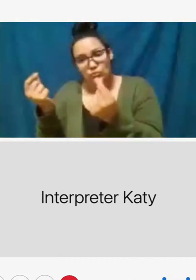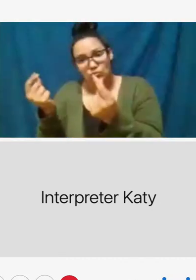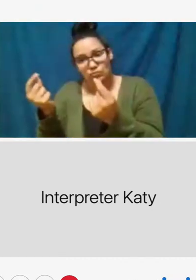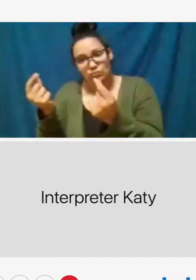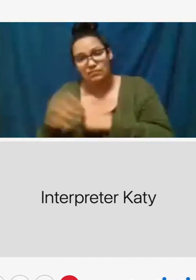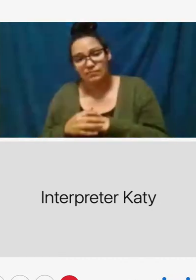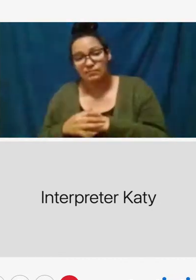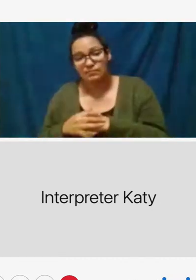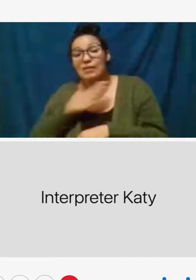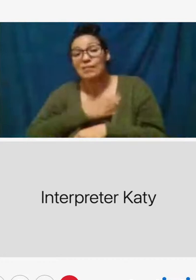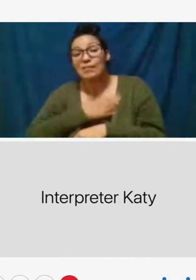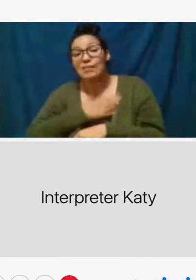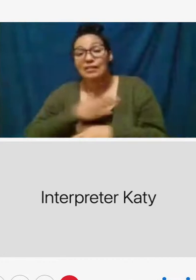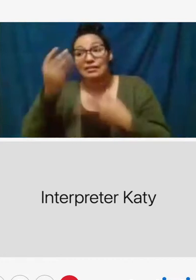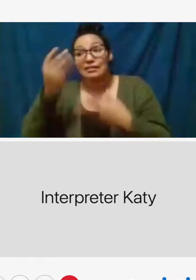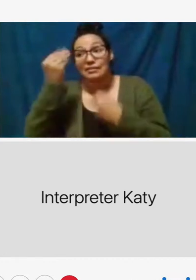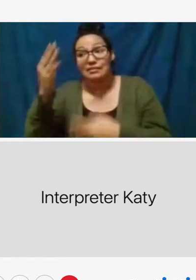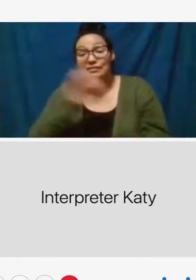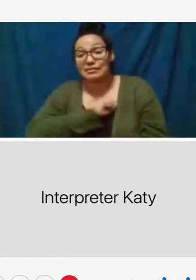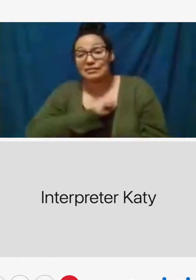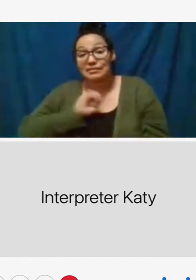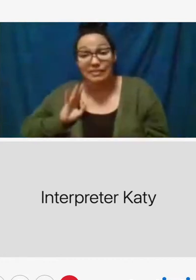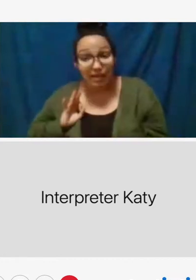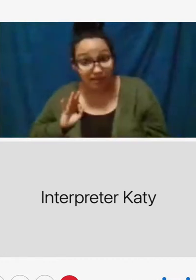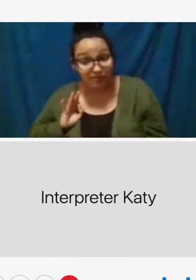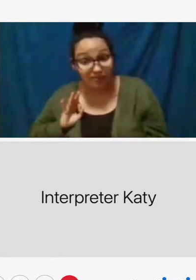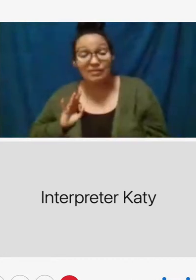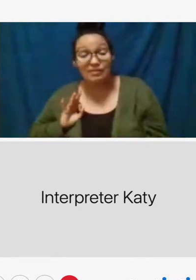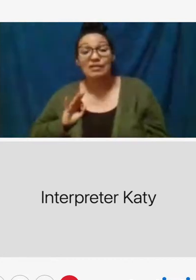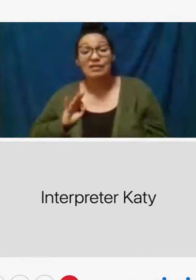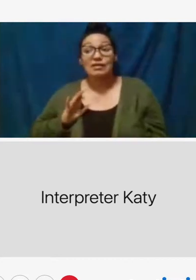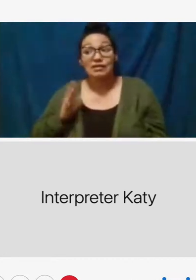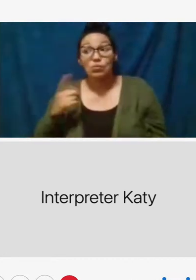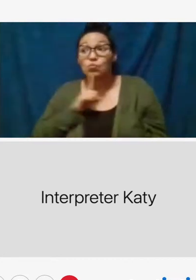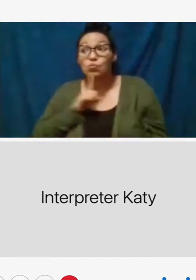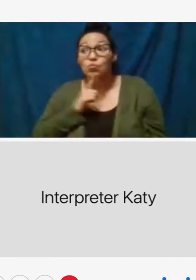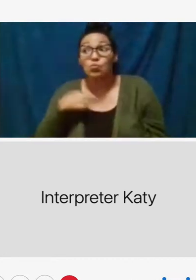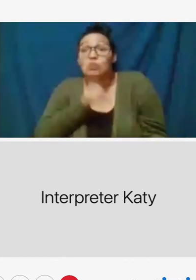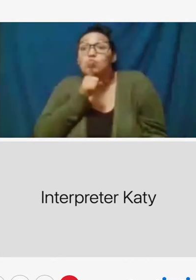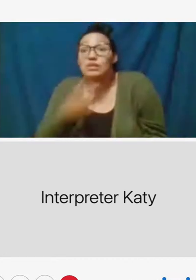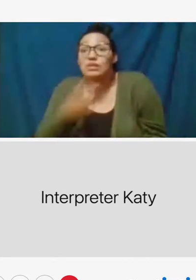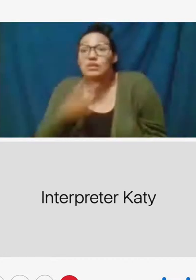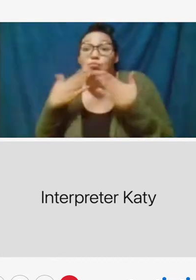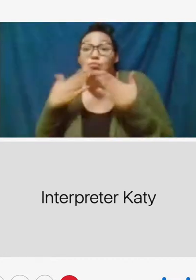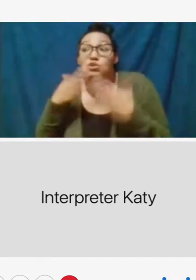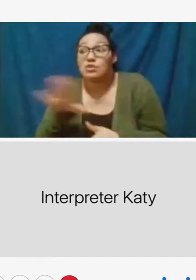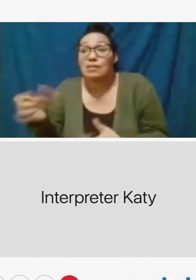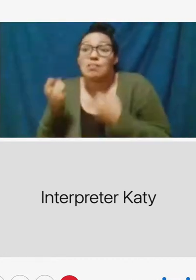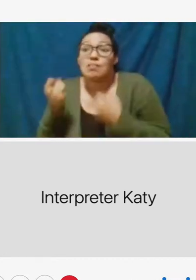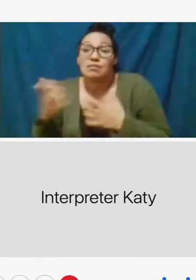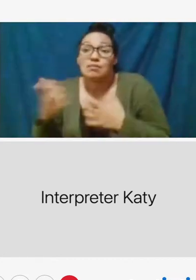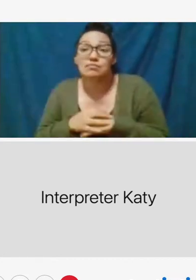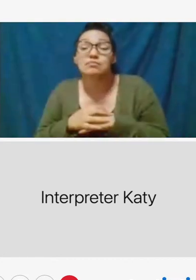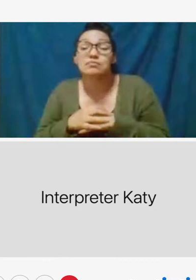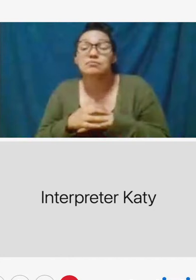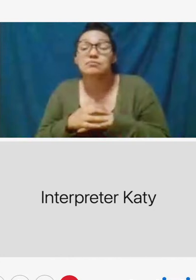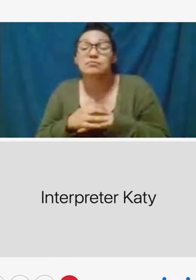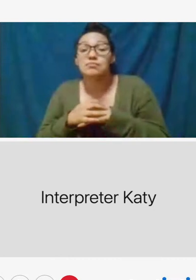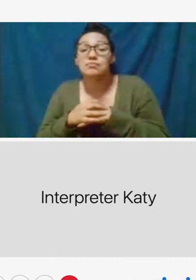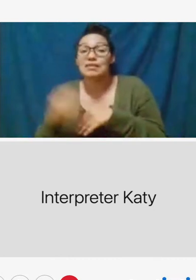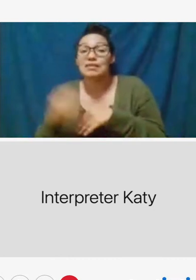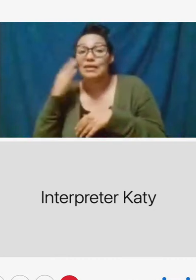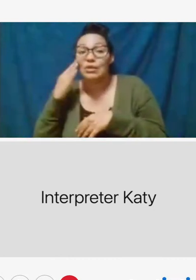know please let them know that we really appreciate them very much and I know that uh you know cjusd